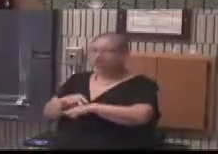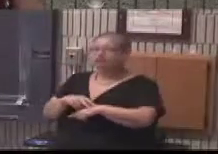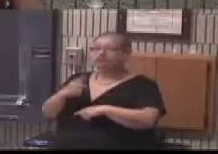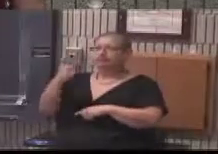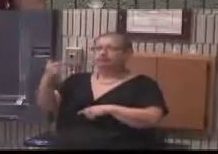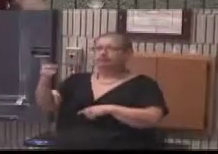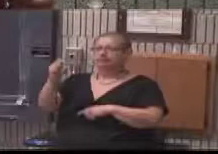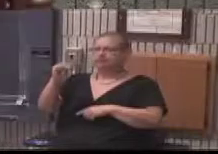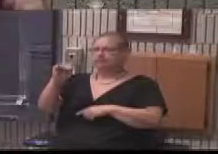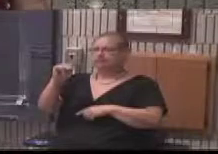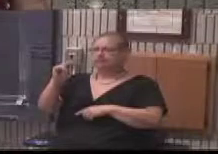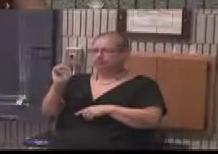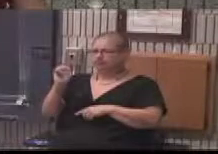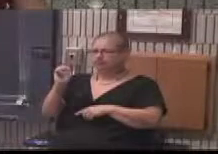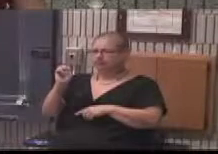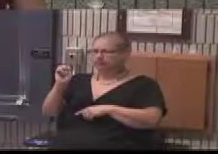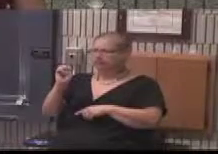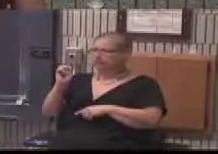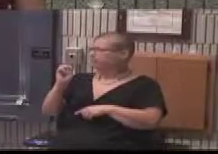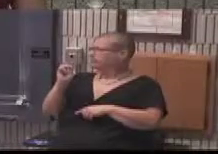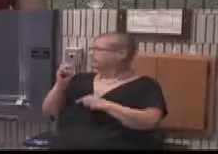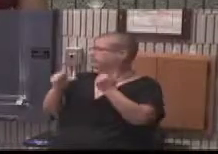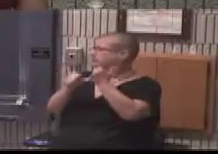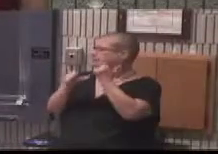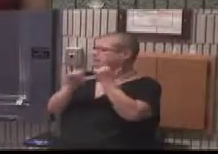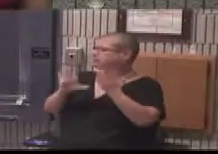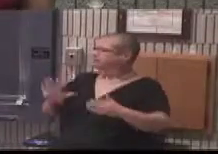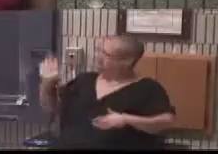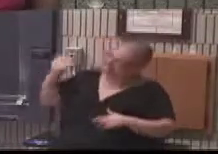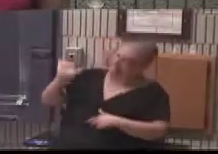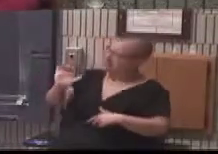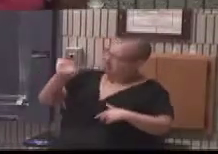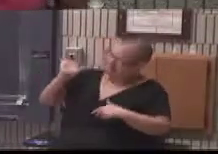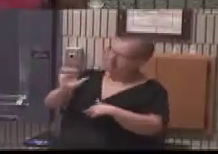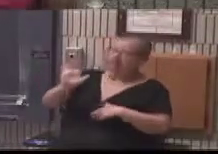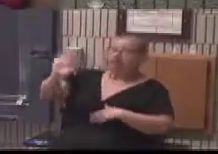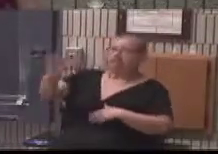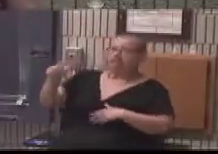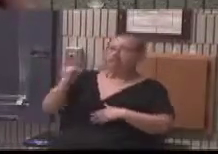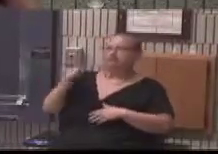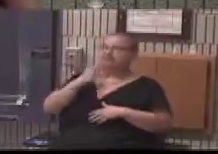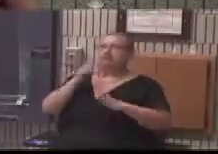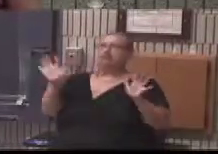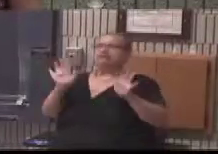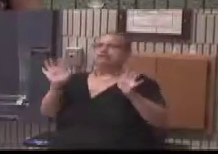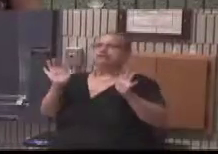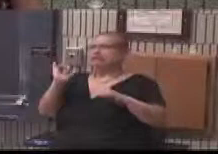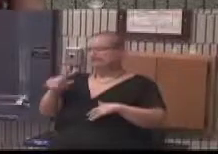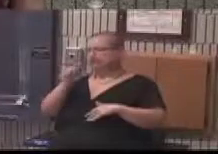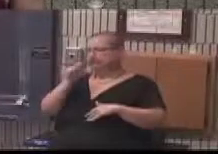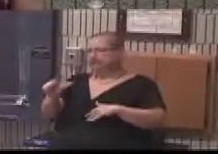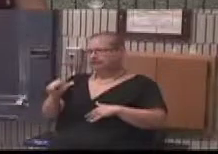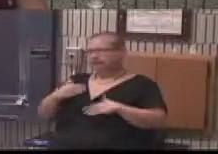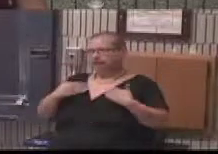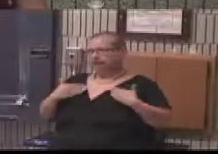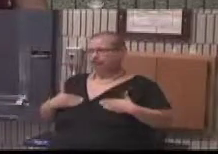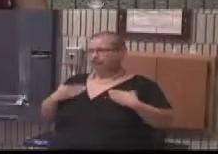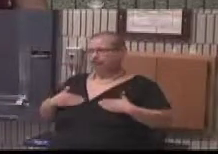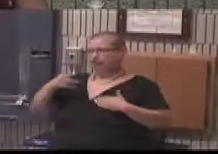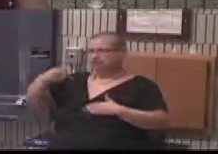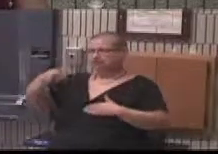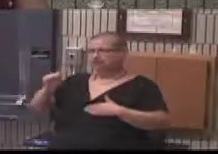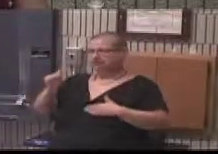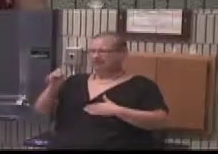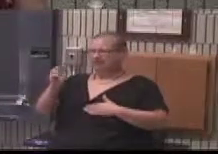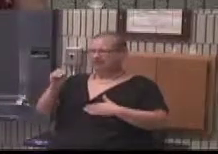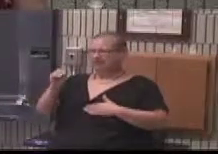the attendant is pounding on his back, and I thought, oh, dear God, we don't do that. That's not chest PT. So, you know,